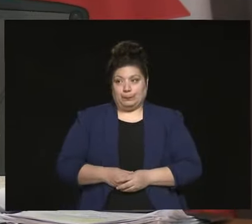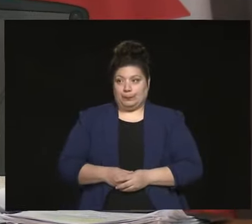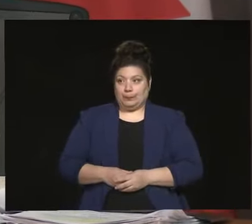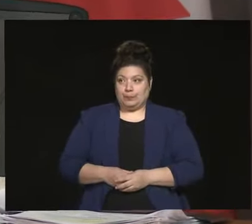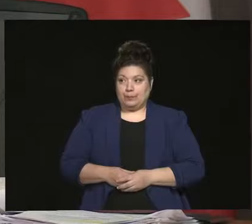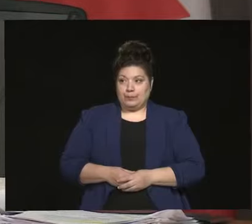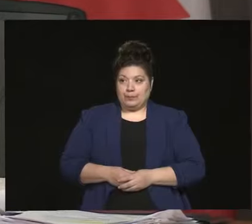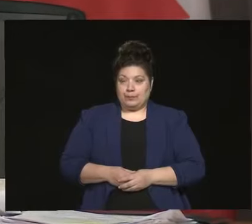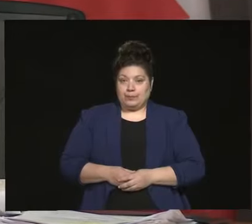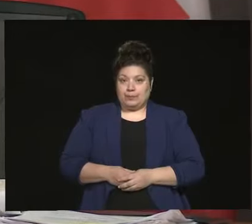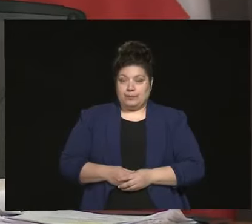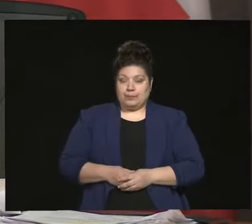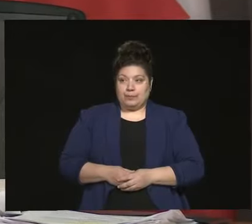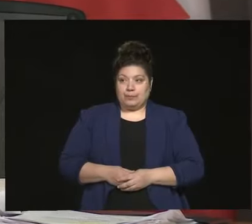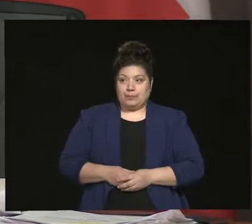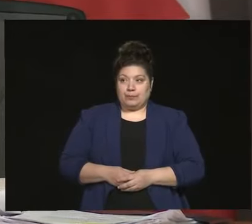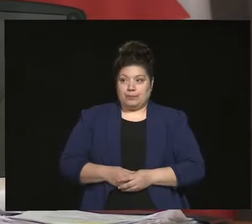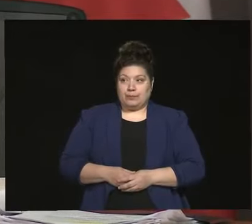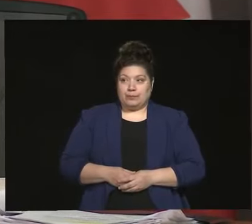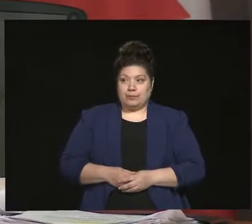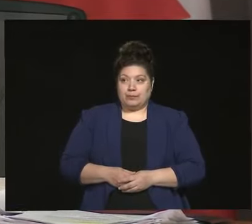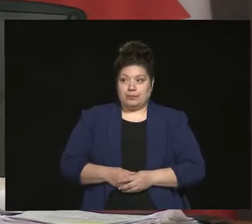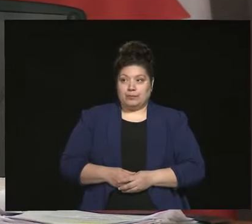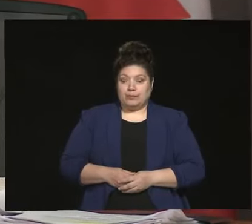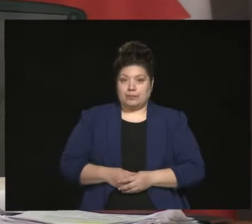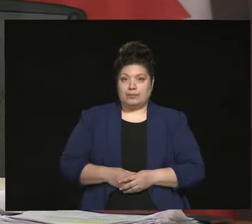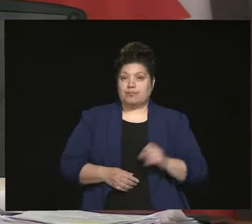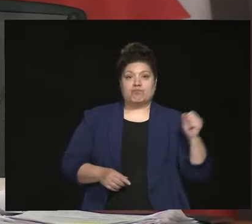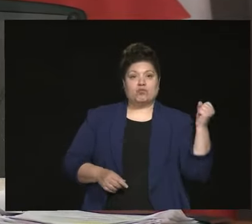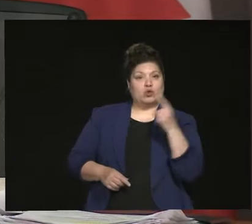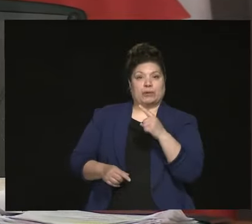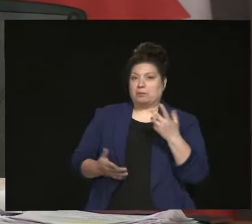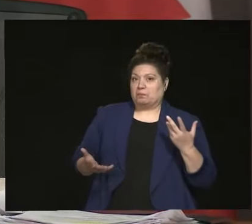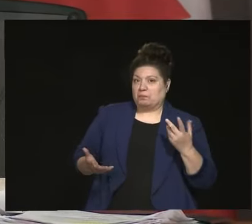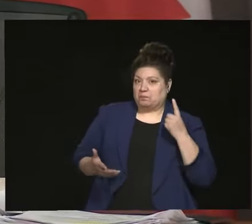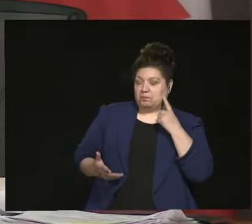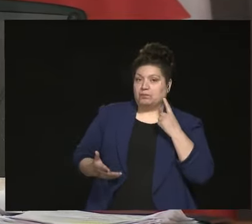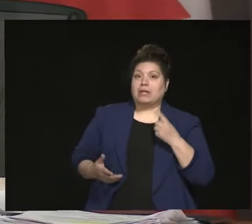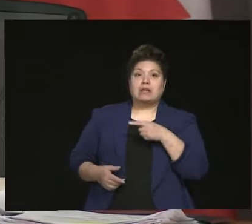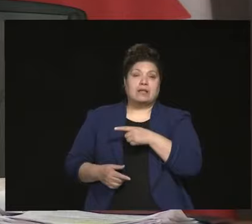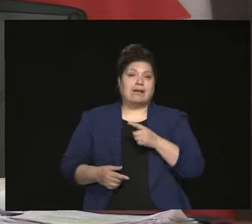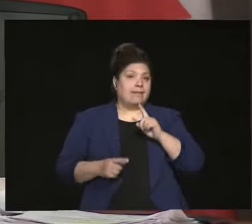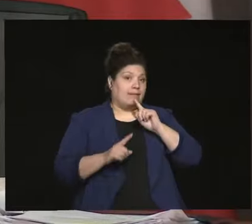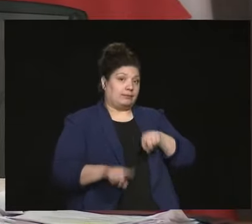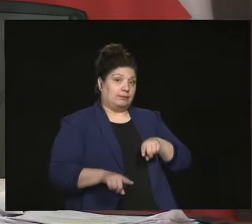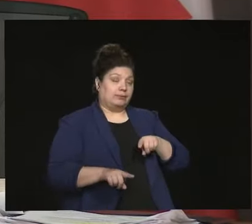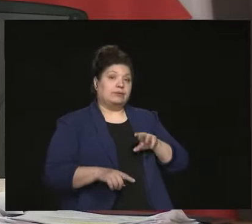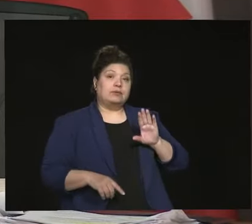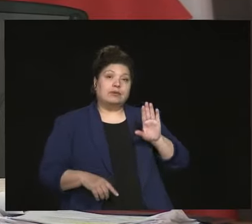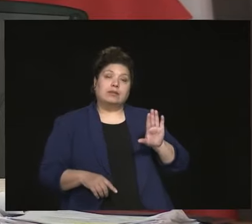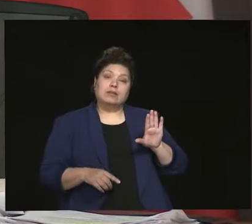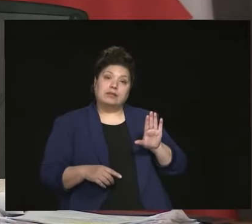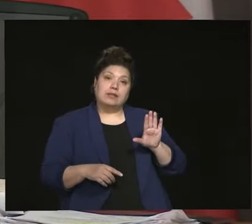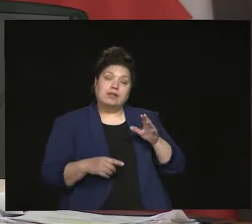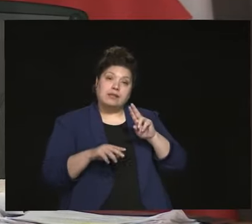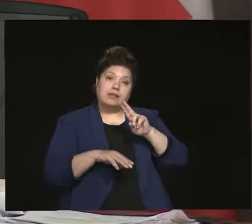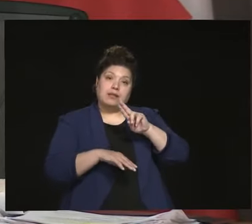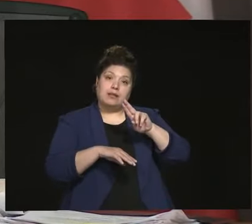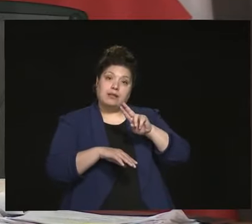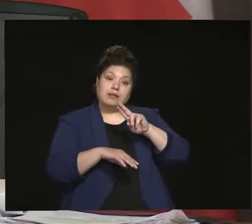the closure? I think we'll get back to you on that. What we've had, as I said, the National Emergency Strategic